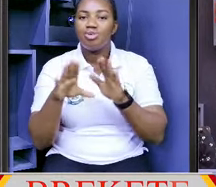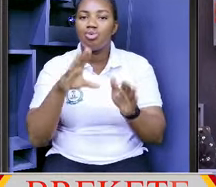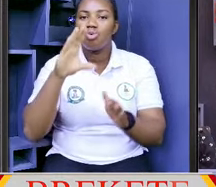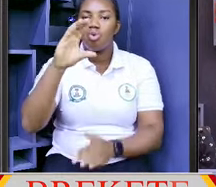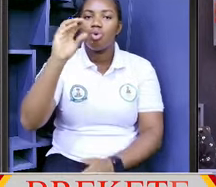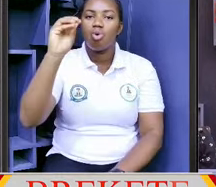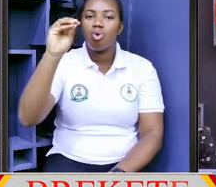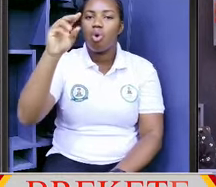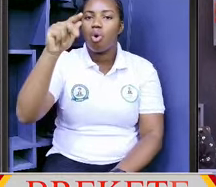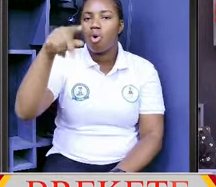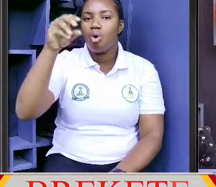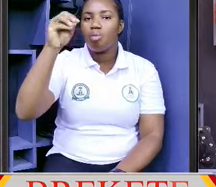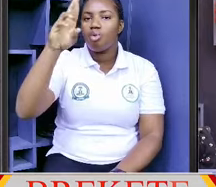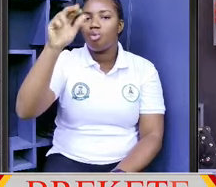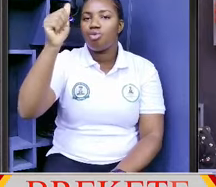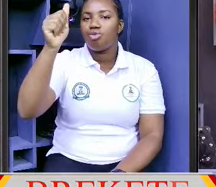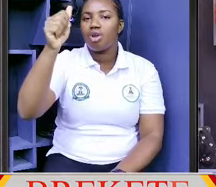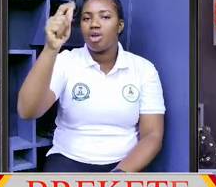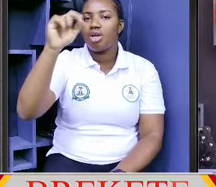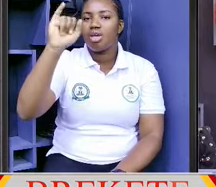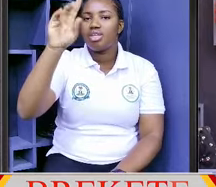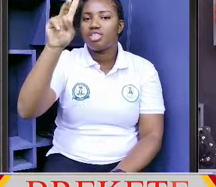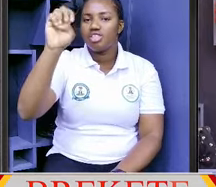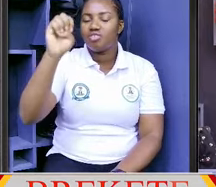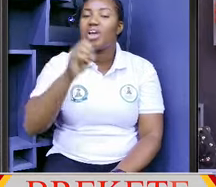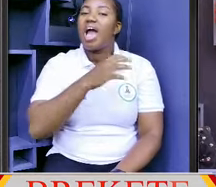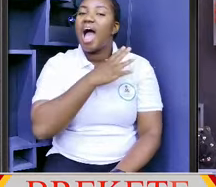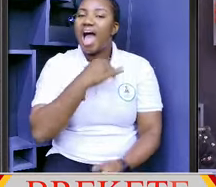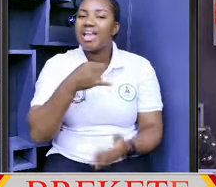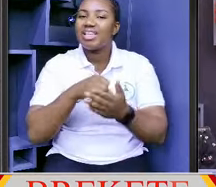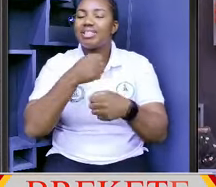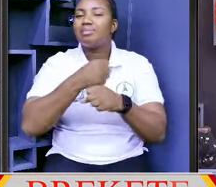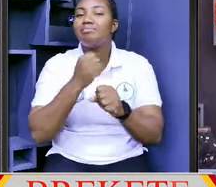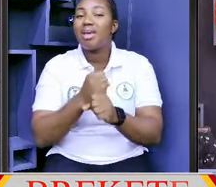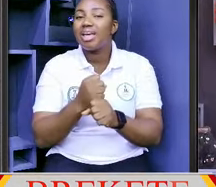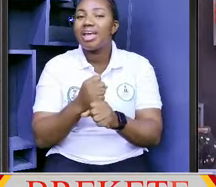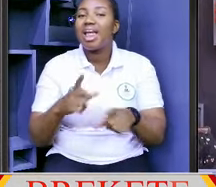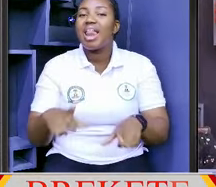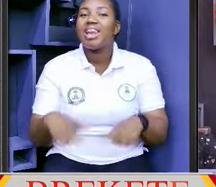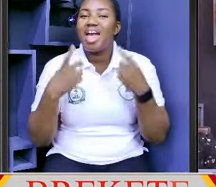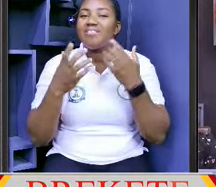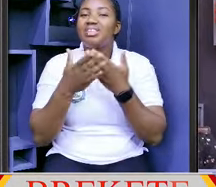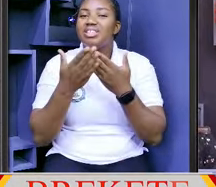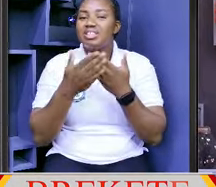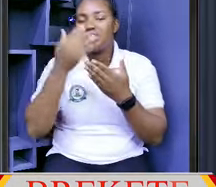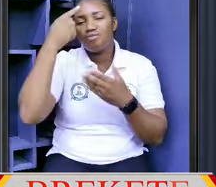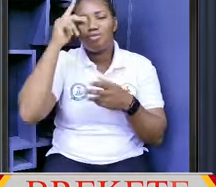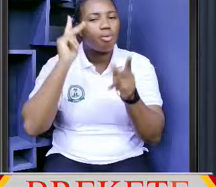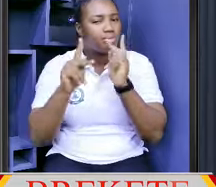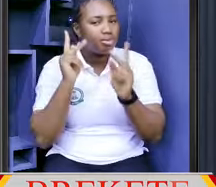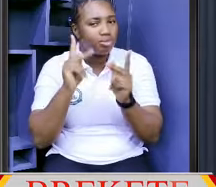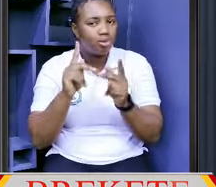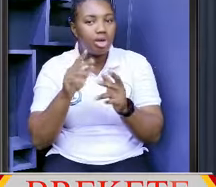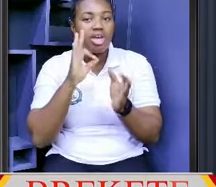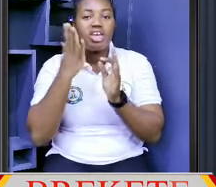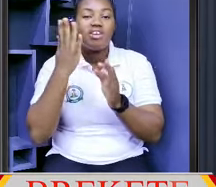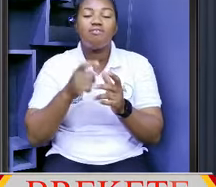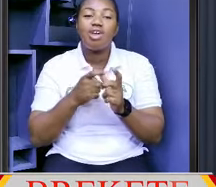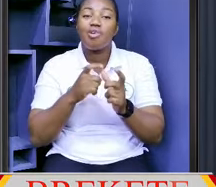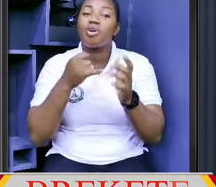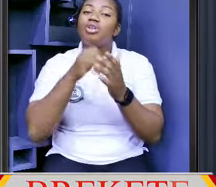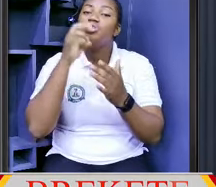cooperative, and cooperative, they make life easy for people if they run them